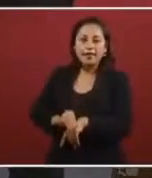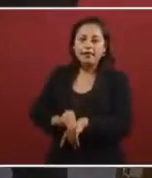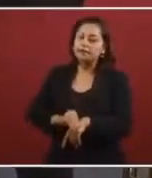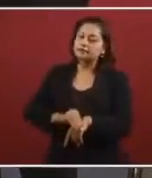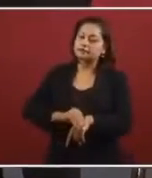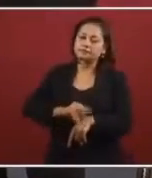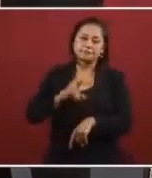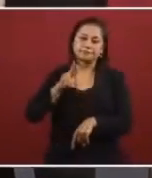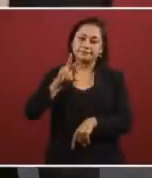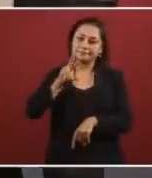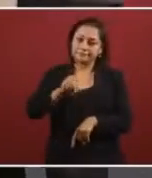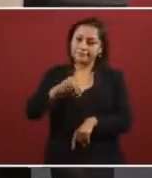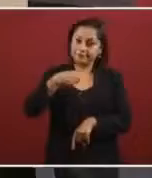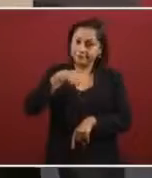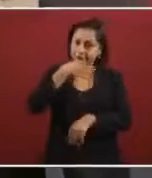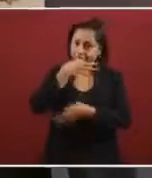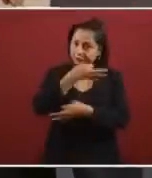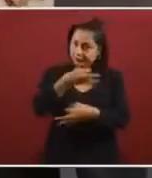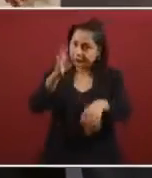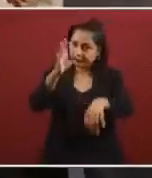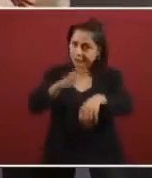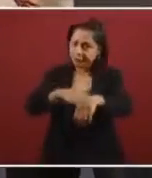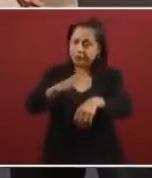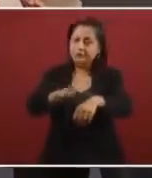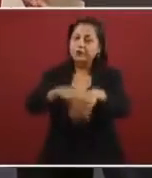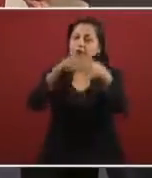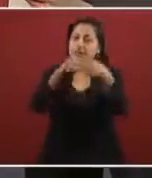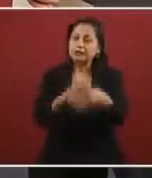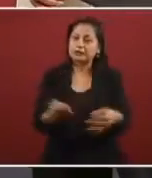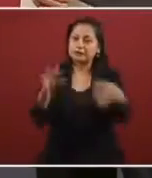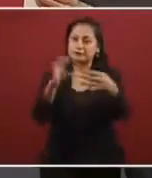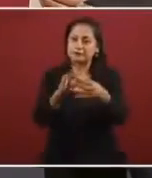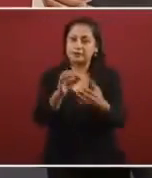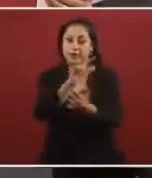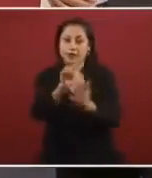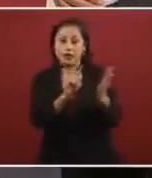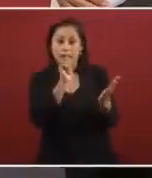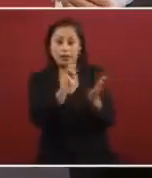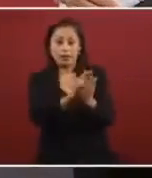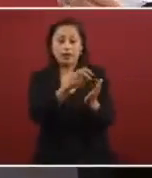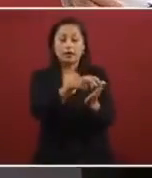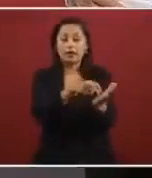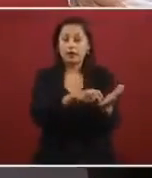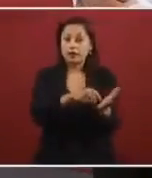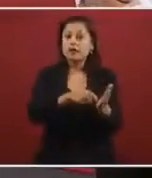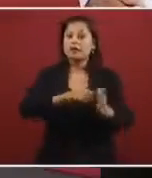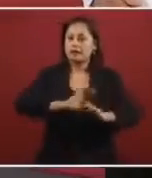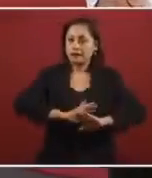Entonces aprovecho para So I take explicarlo, advantage es decir, to ya cambió, explain it to you that it's changed.